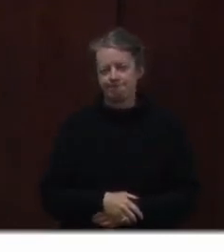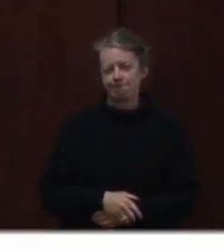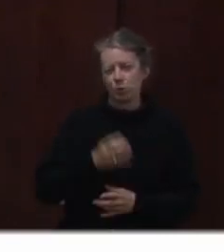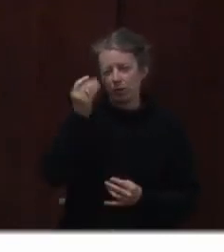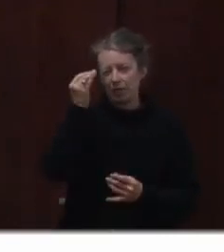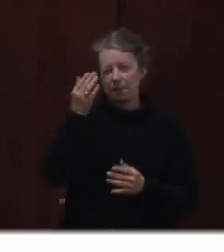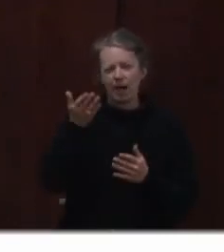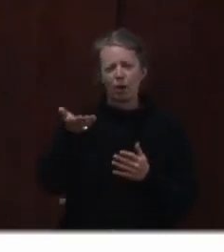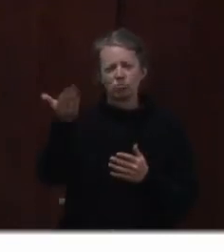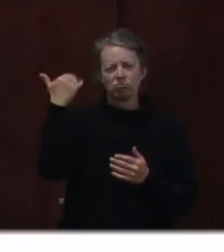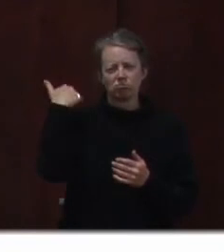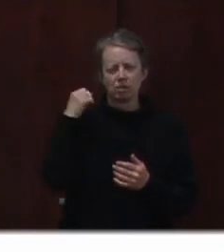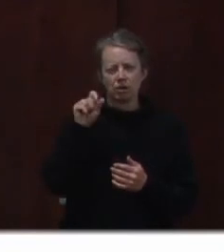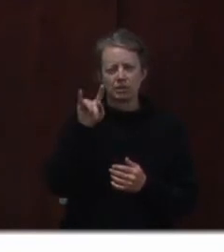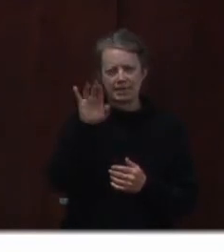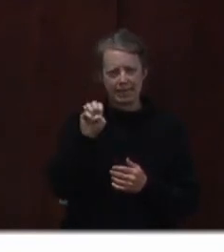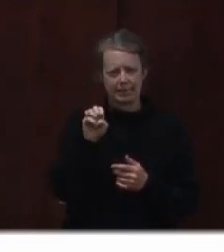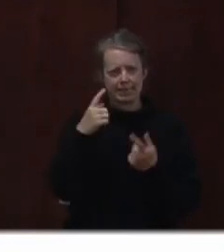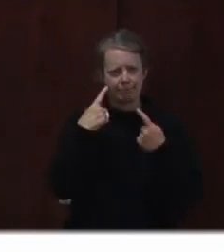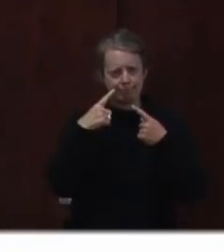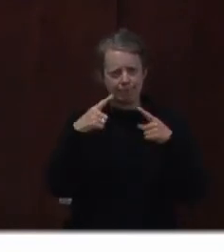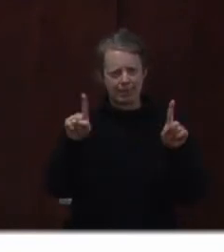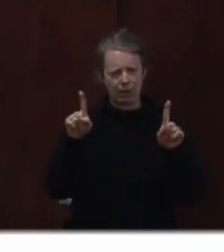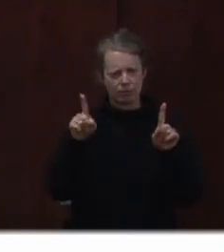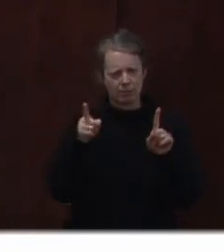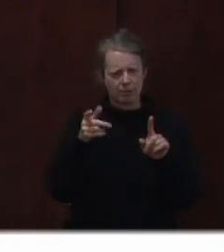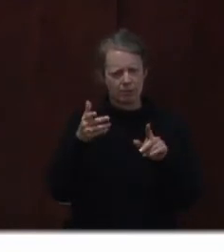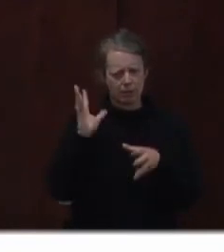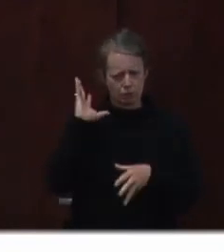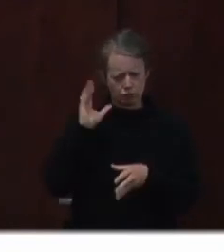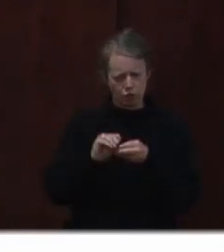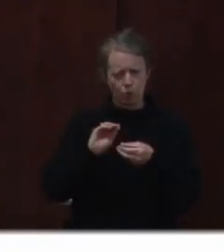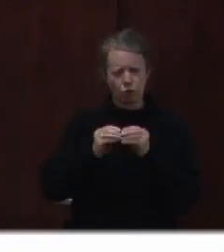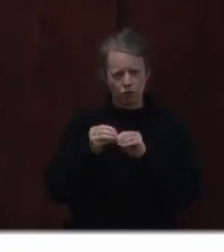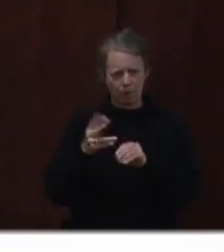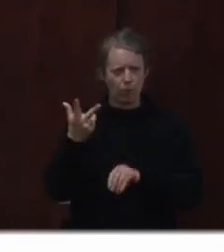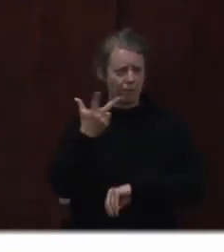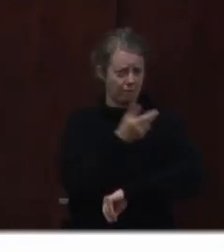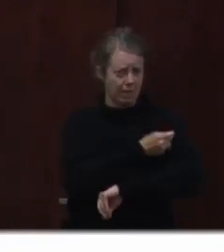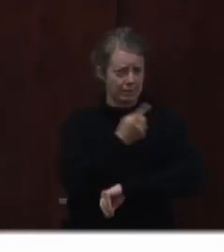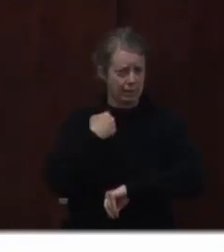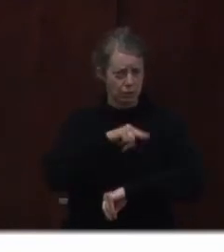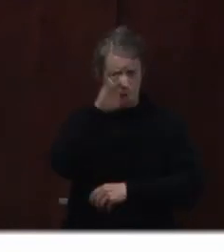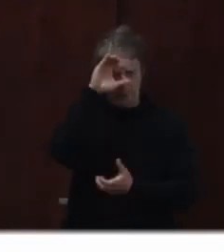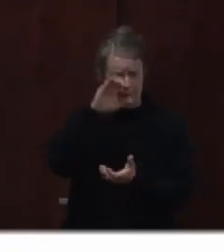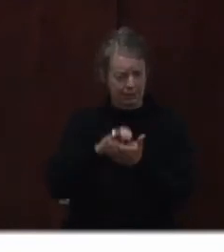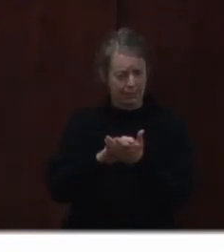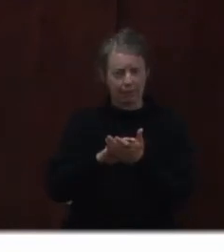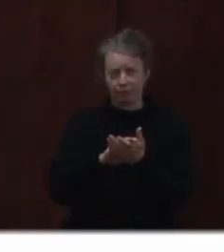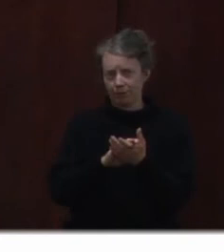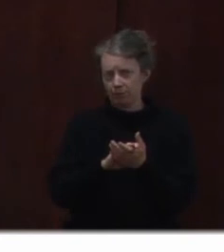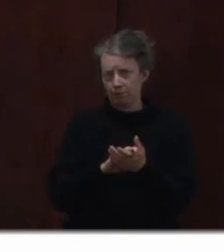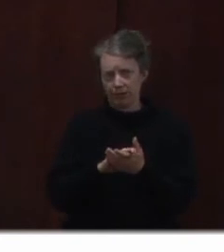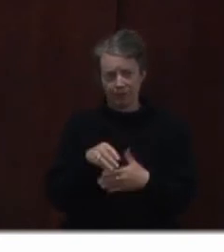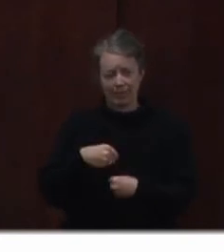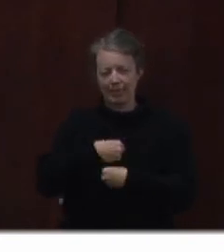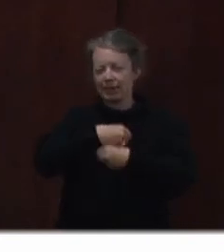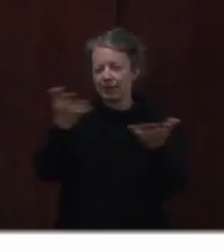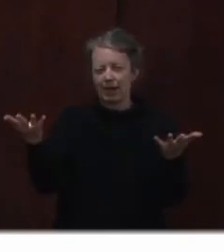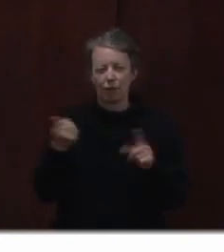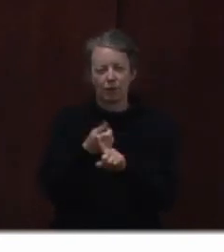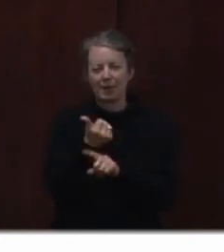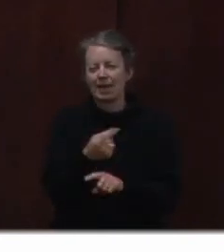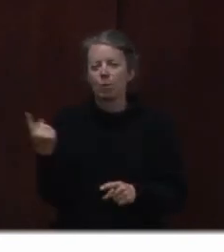earlier slides that Stacy showed, it was the total number of vaccines that we believe have been administered by all vaccine distributors